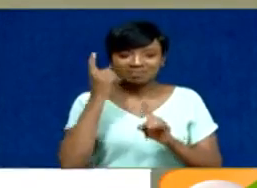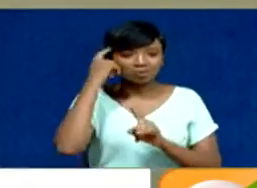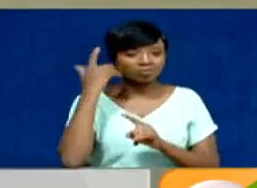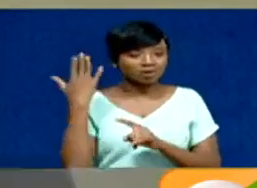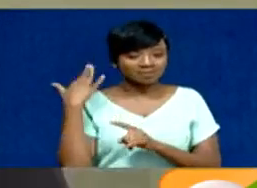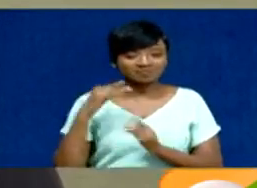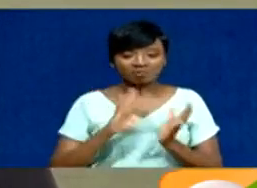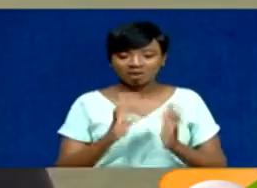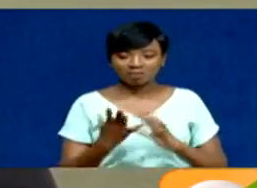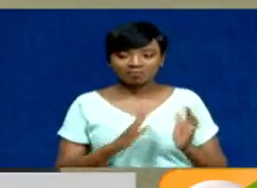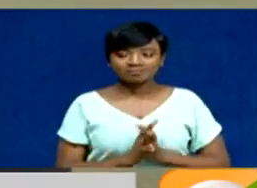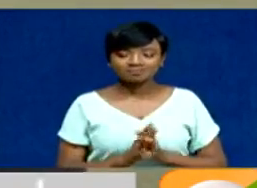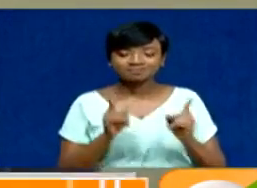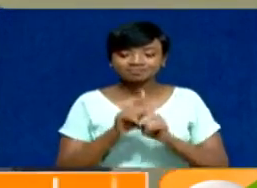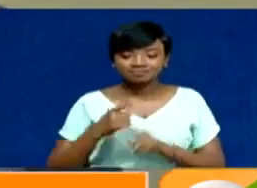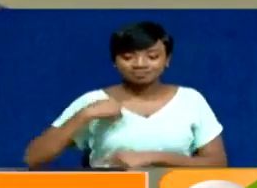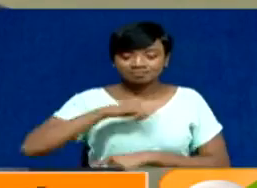have a team which